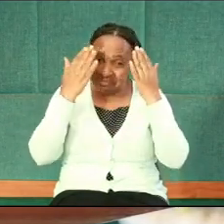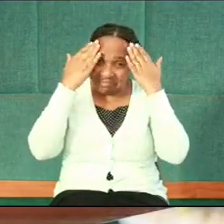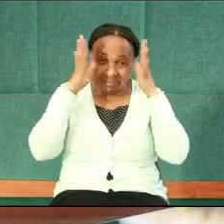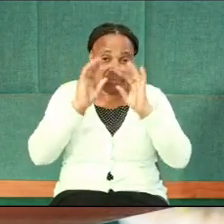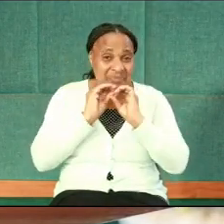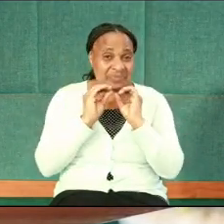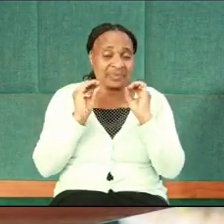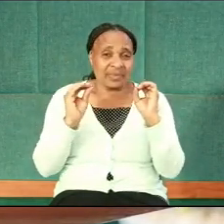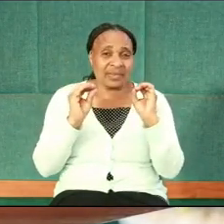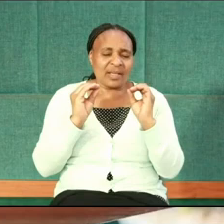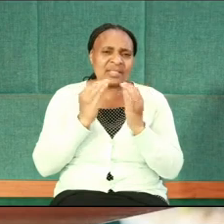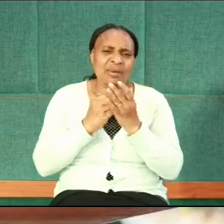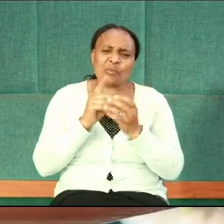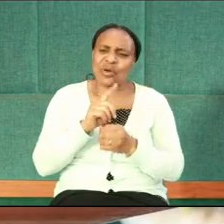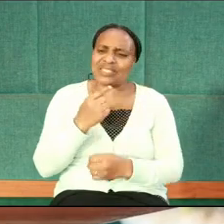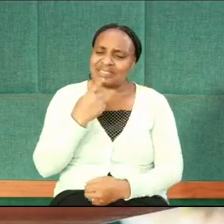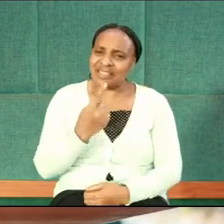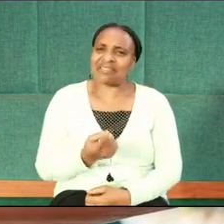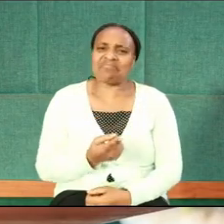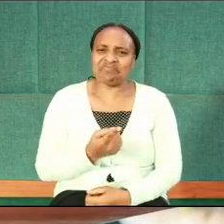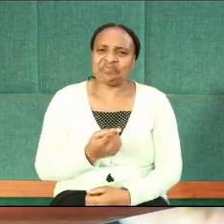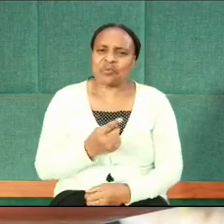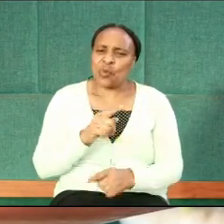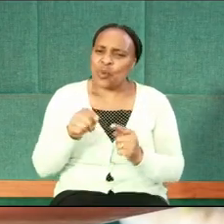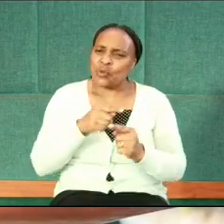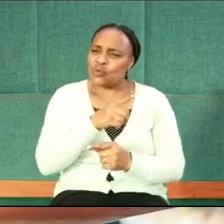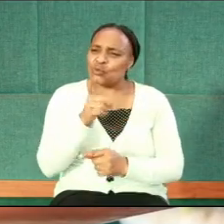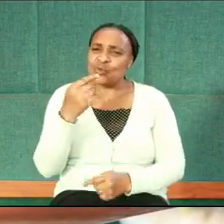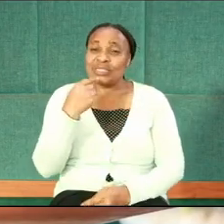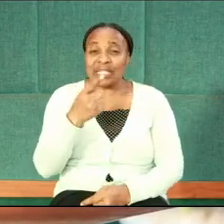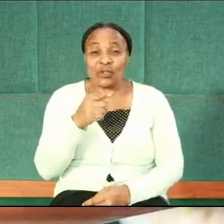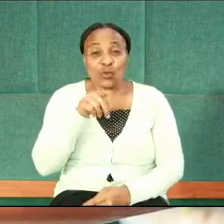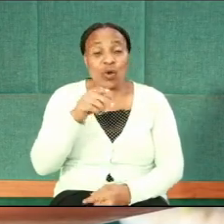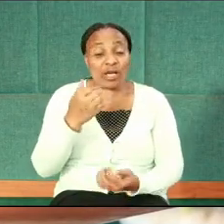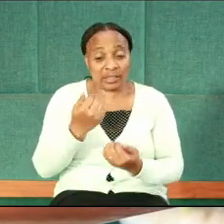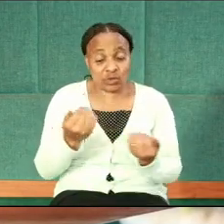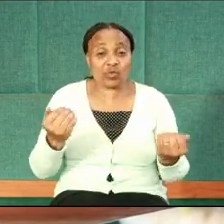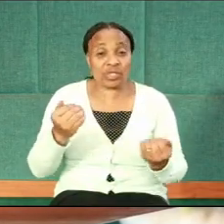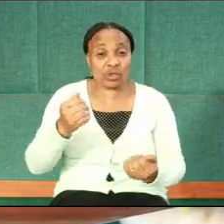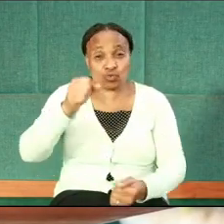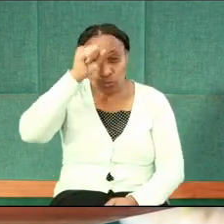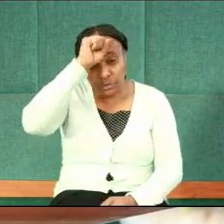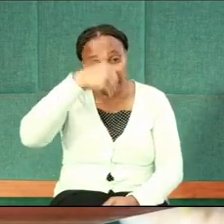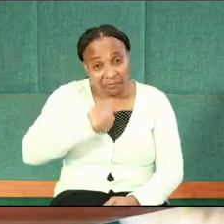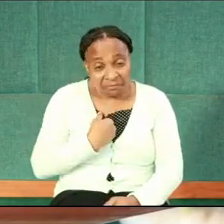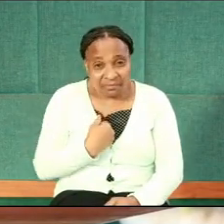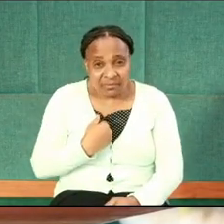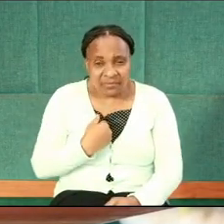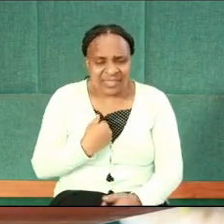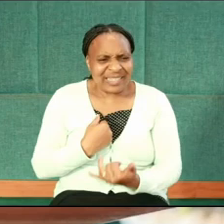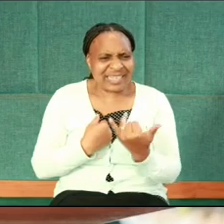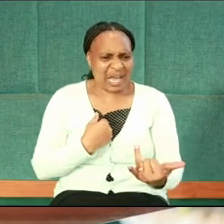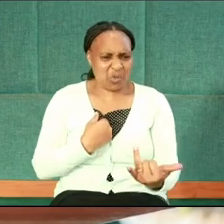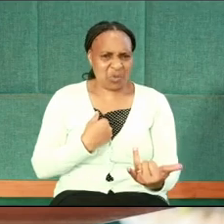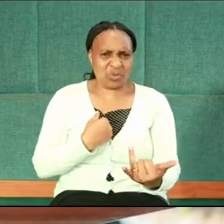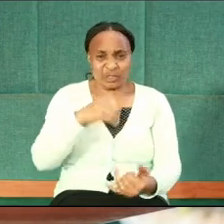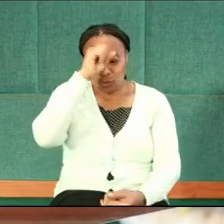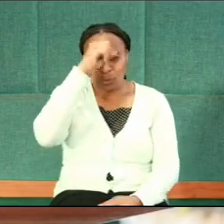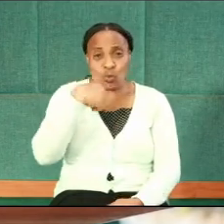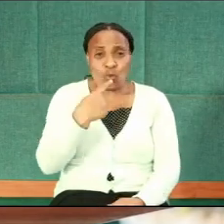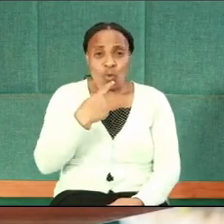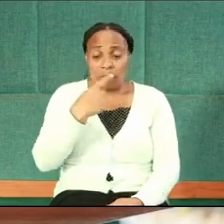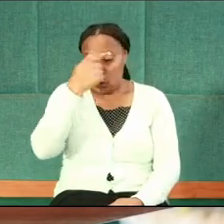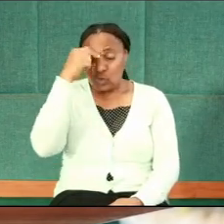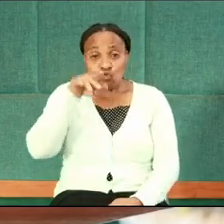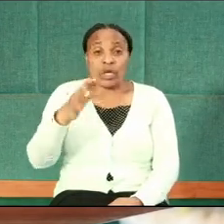And of course, somebody says, when you tell your child you are stupid, now who is stupid? Because this child came